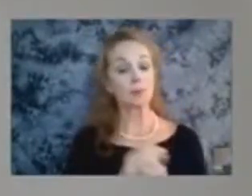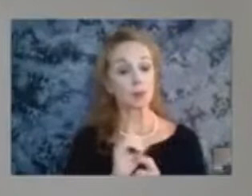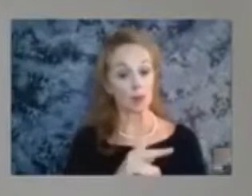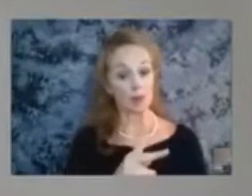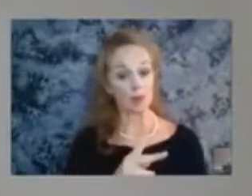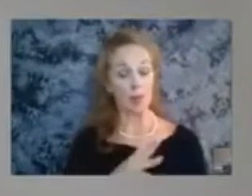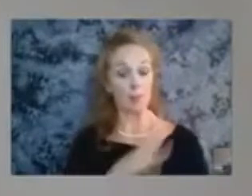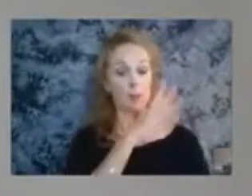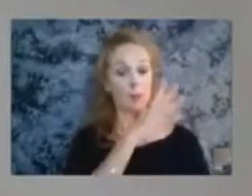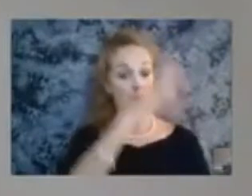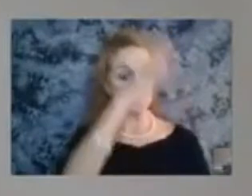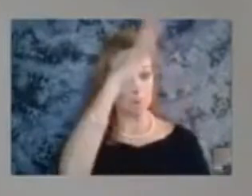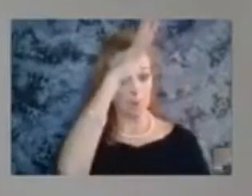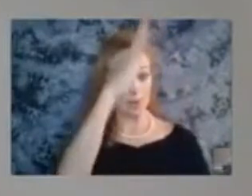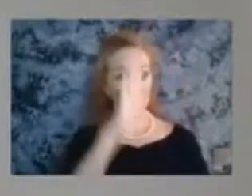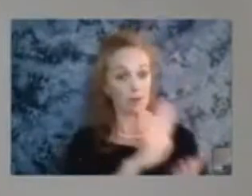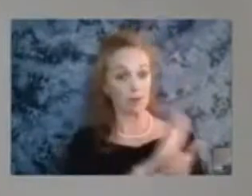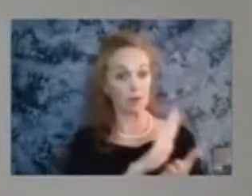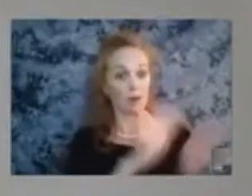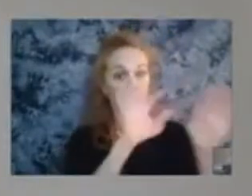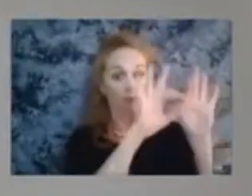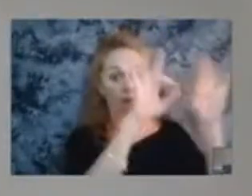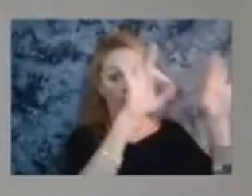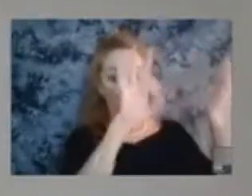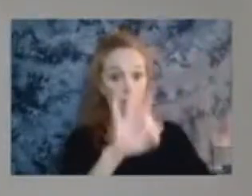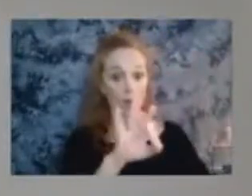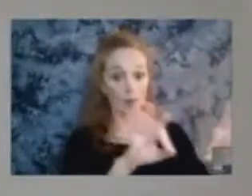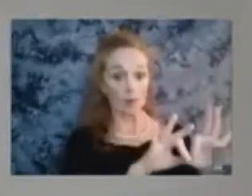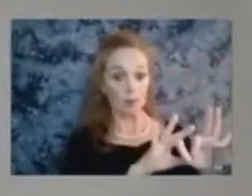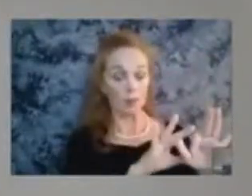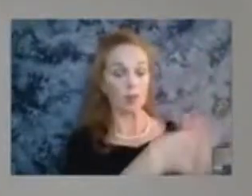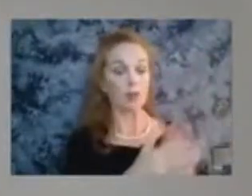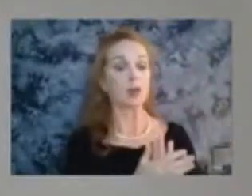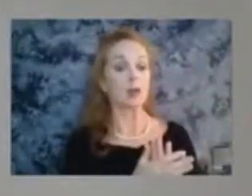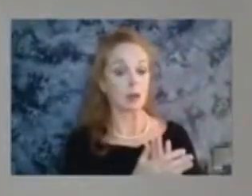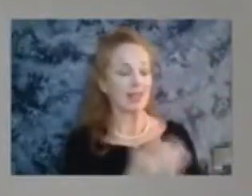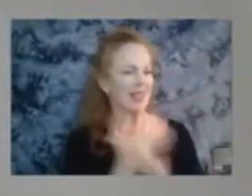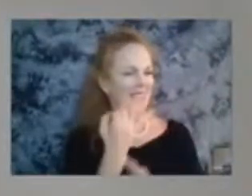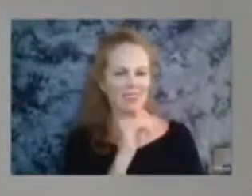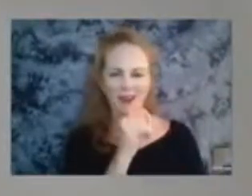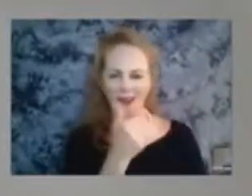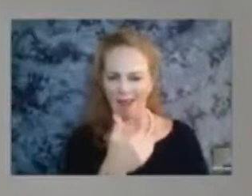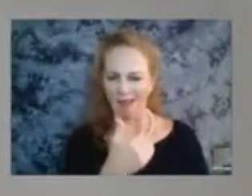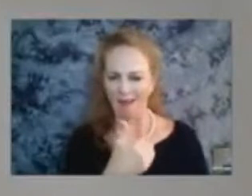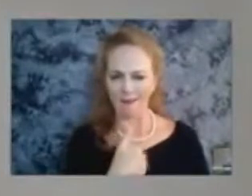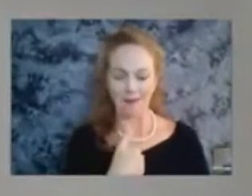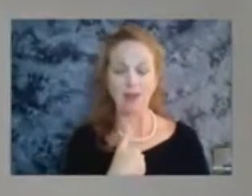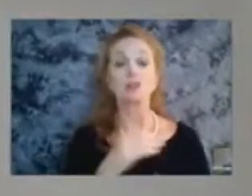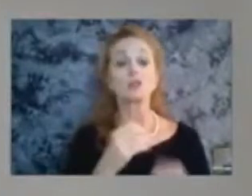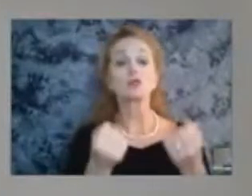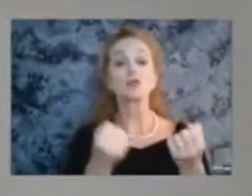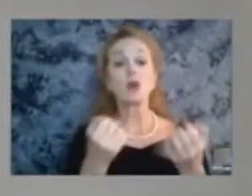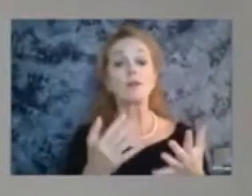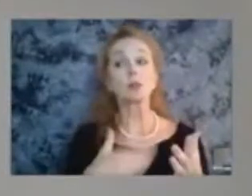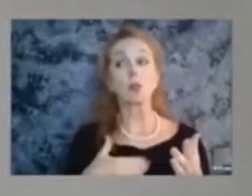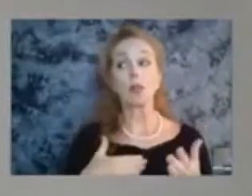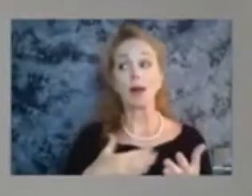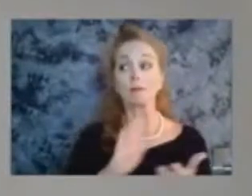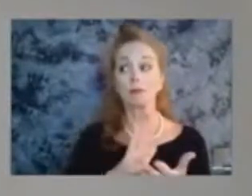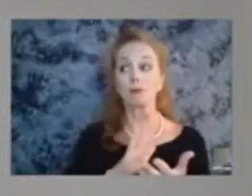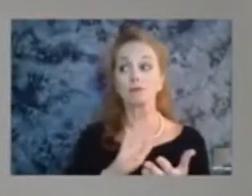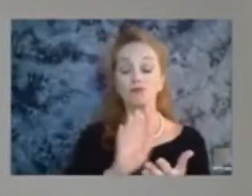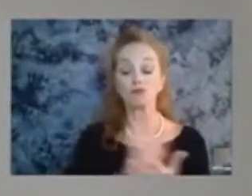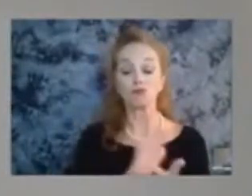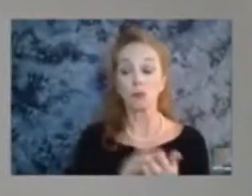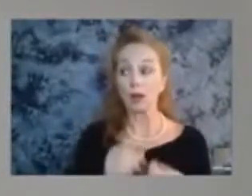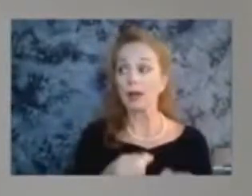form. If they do not bring one to the bus with them, the drivers will have spare forms on the bus with them. We've created a packet not only